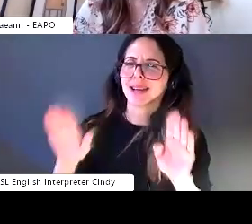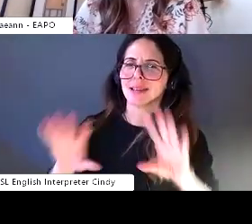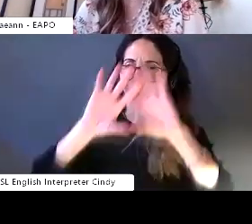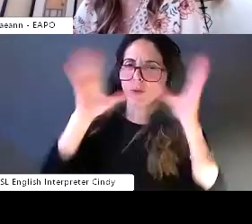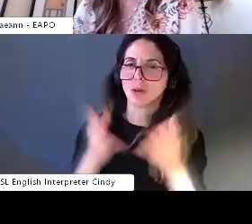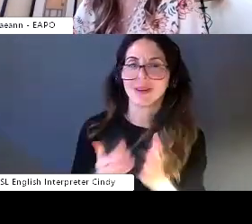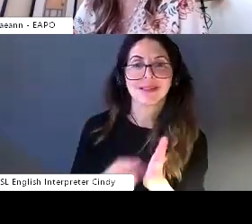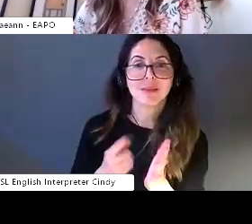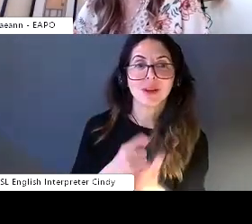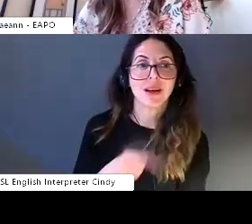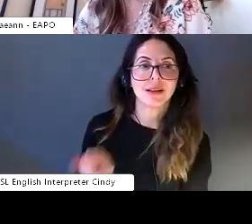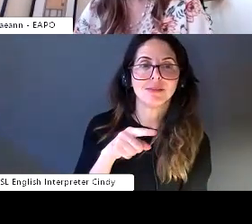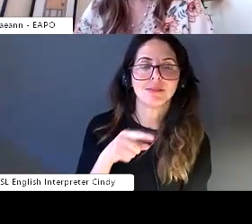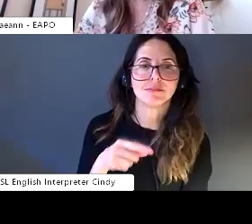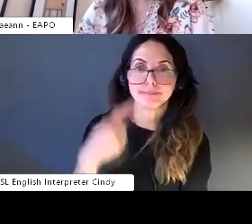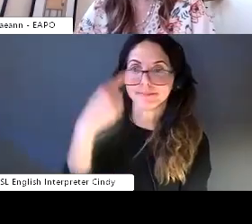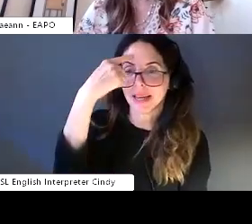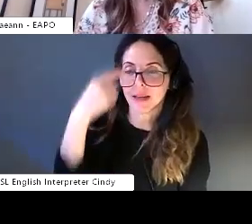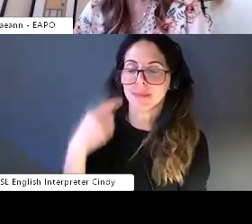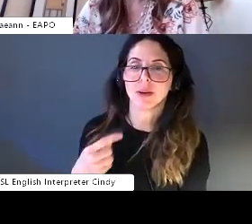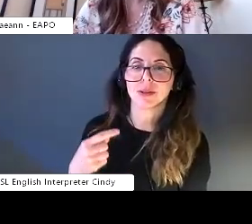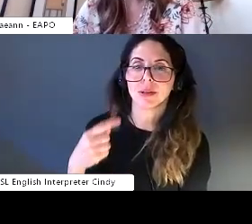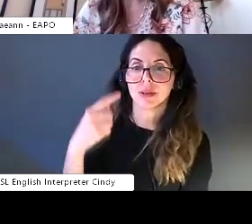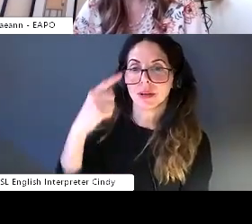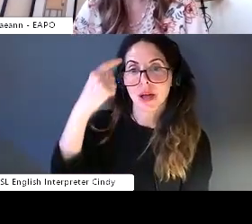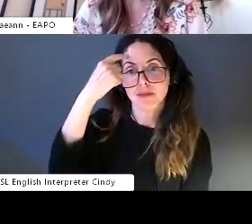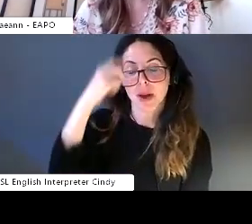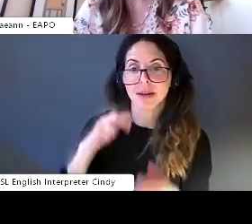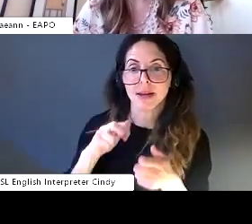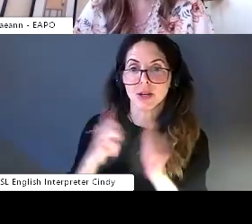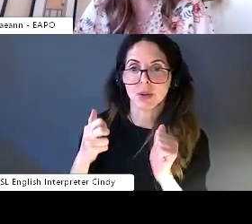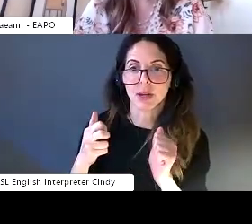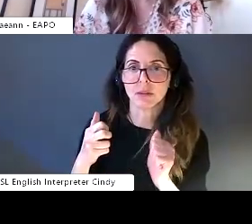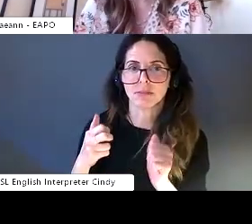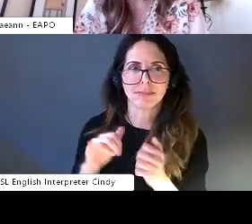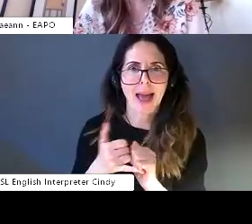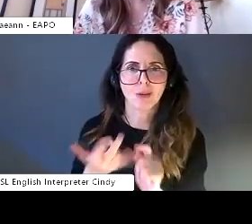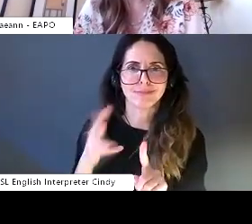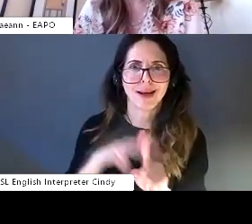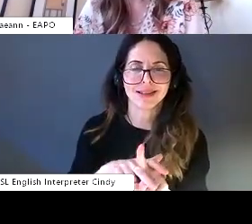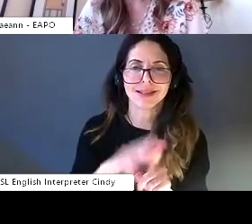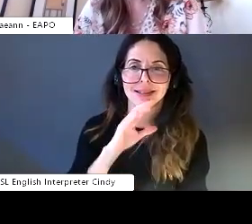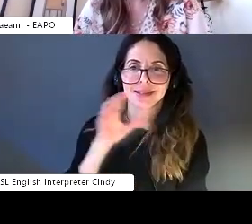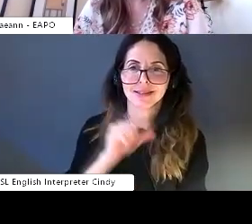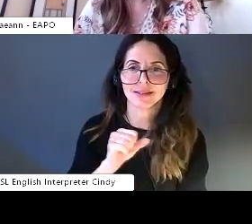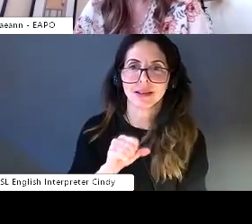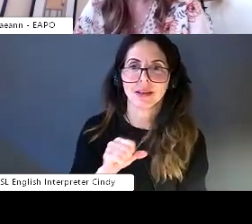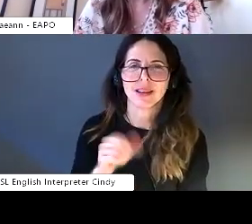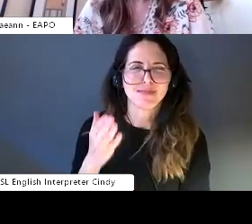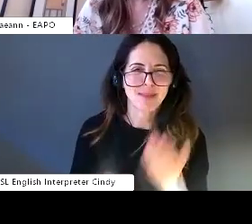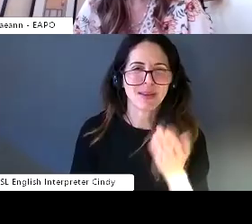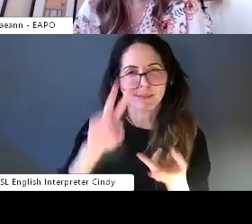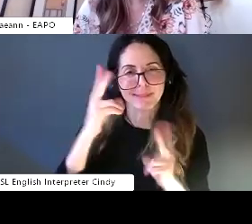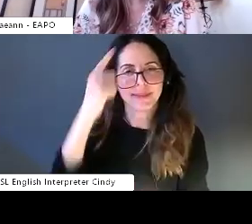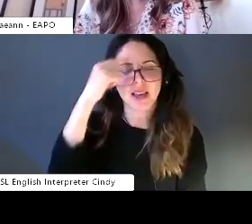about, brain injury in regards to seniors, particularly. We may think it as an aging problem, as you had referenced.